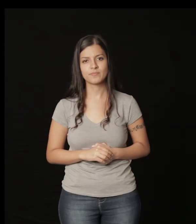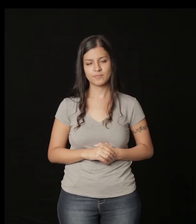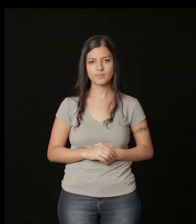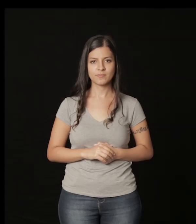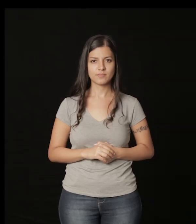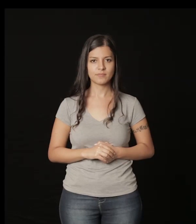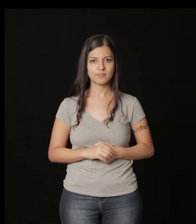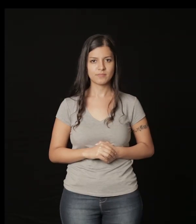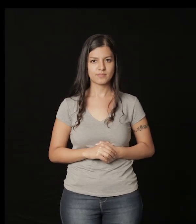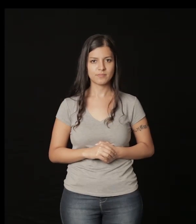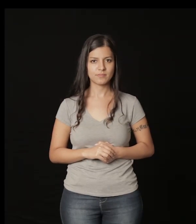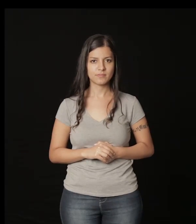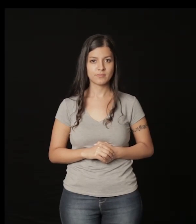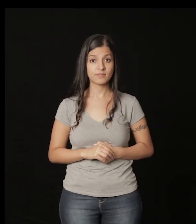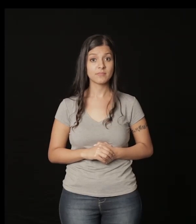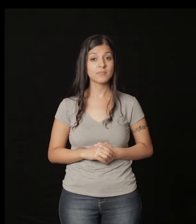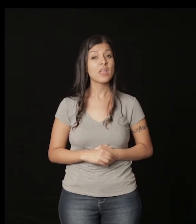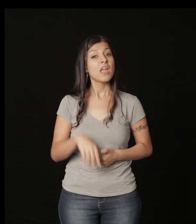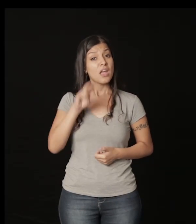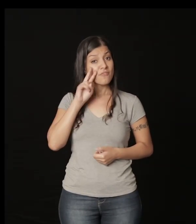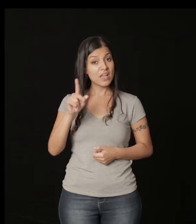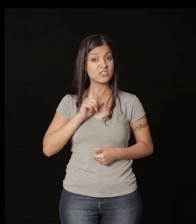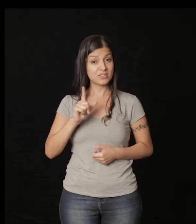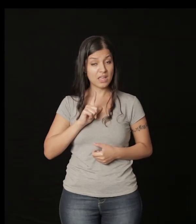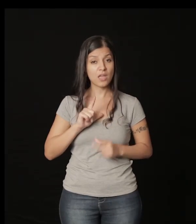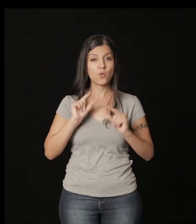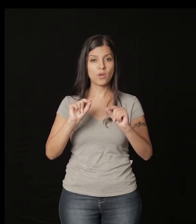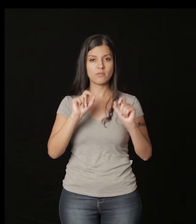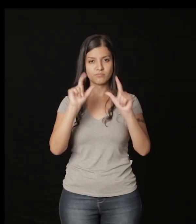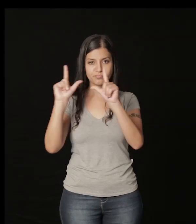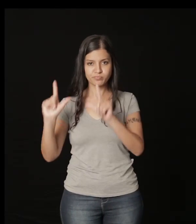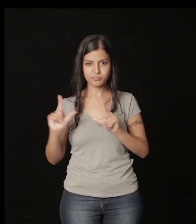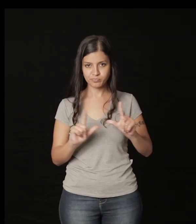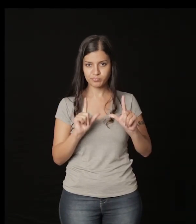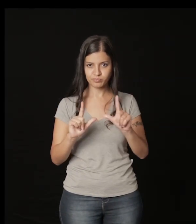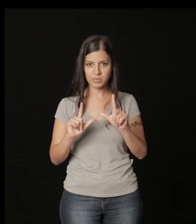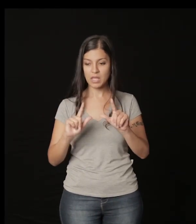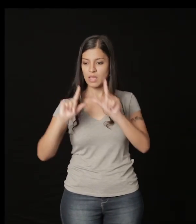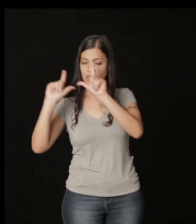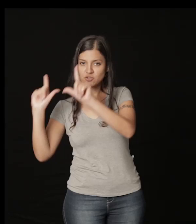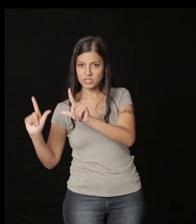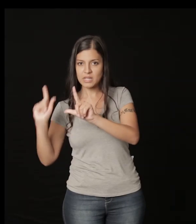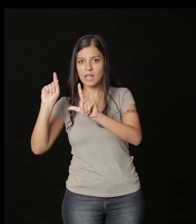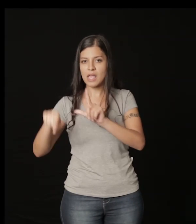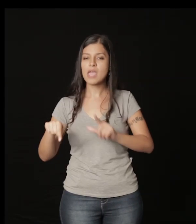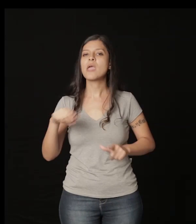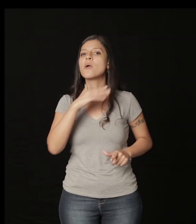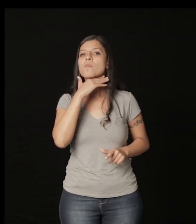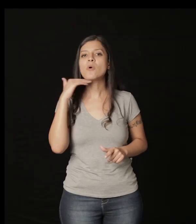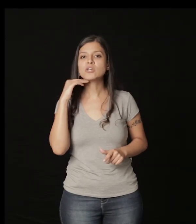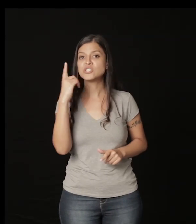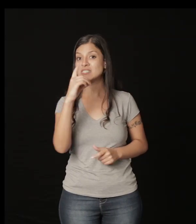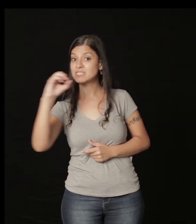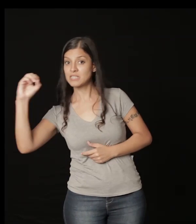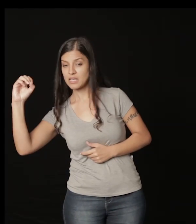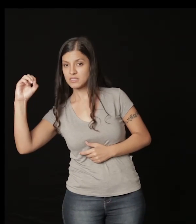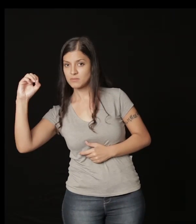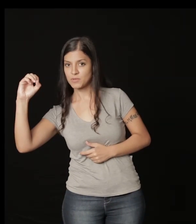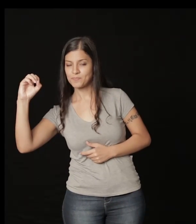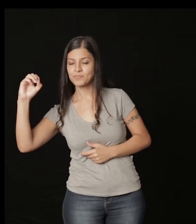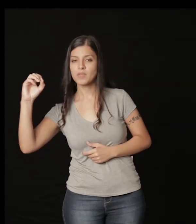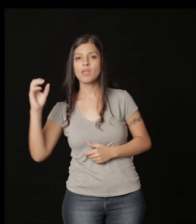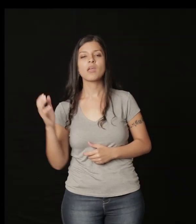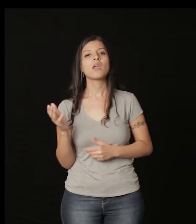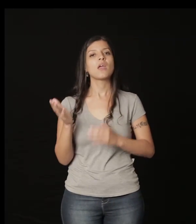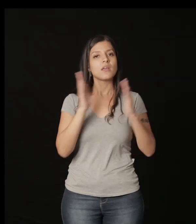installation of a couple of them. The one on the right is the day of the 100th death, and the one on